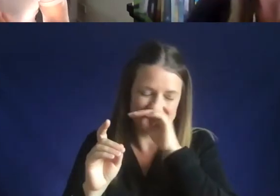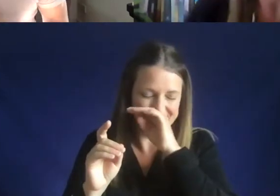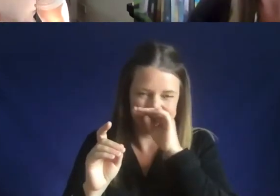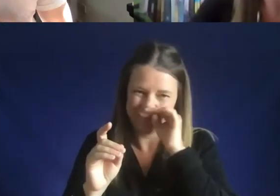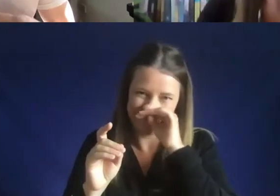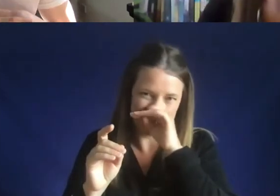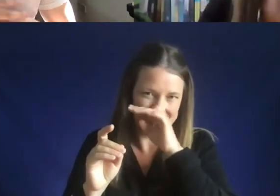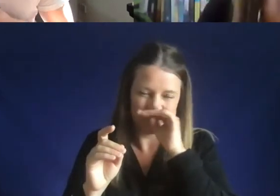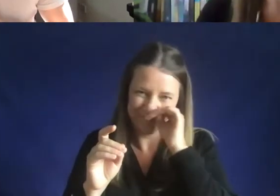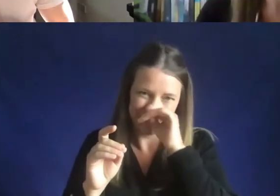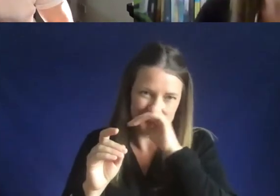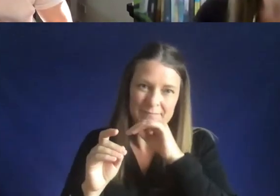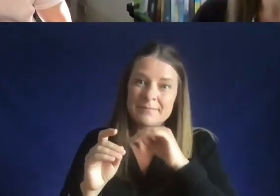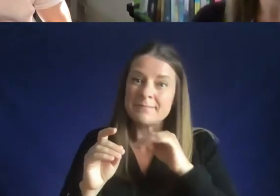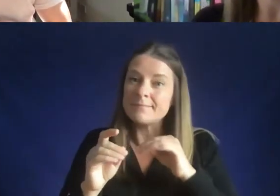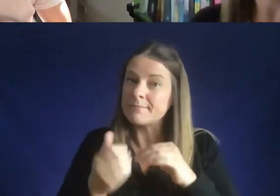you give tasks that can be